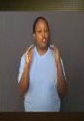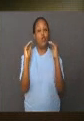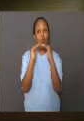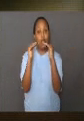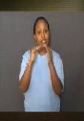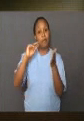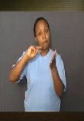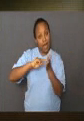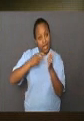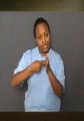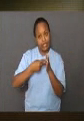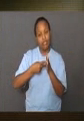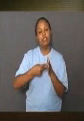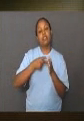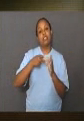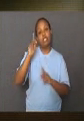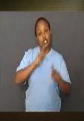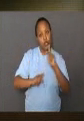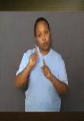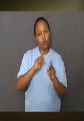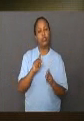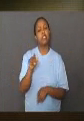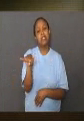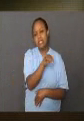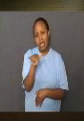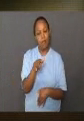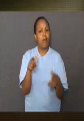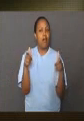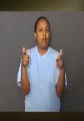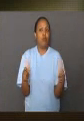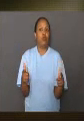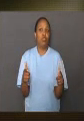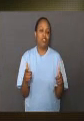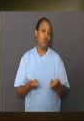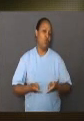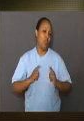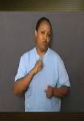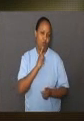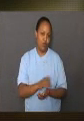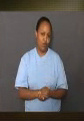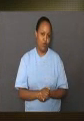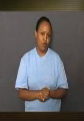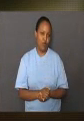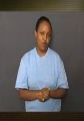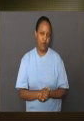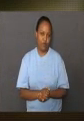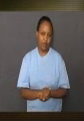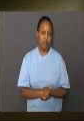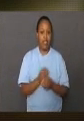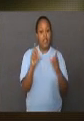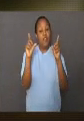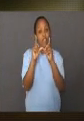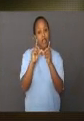Equality means that people have the same opportunities. Something that is